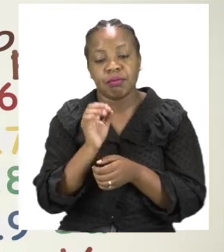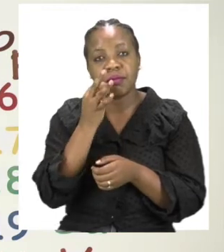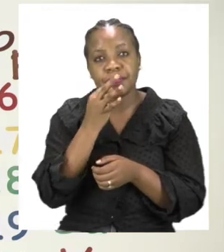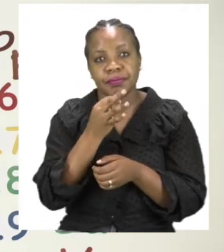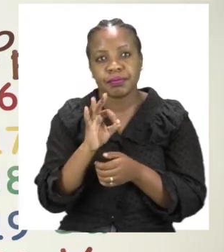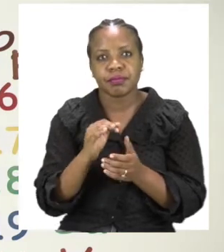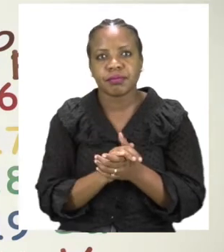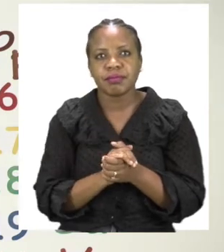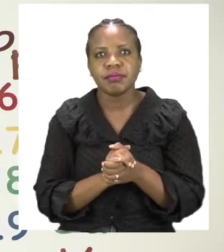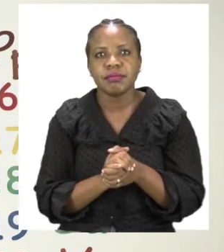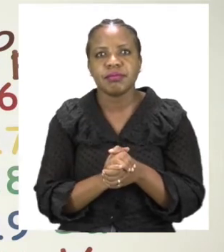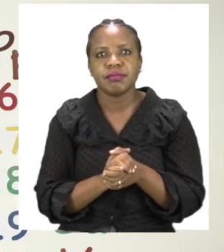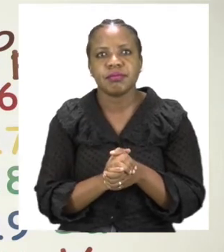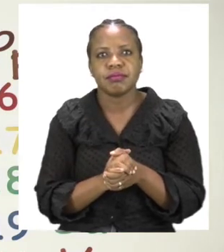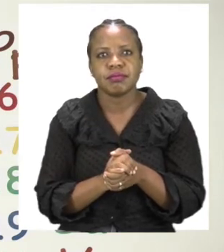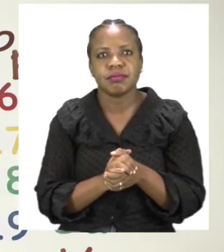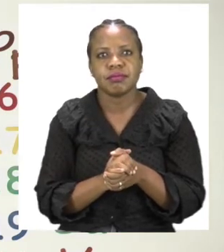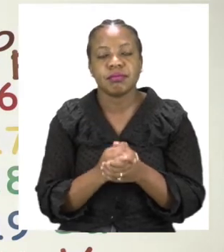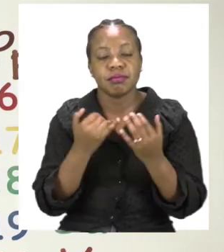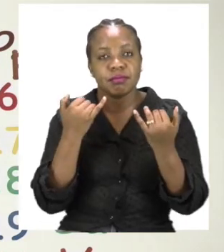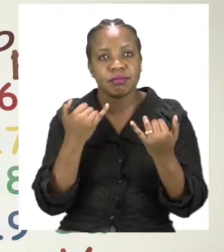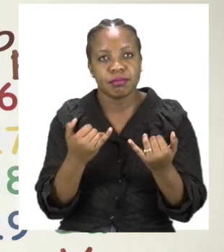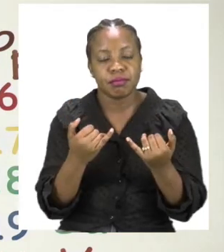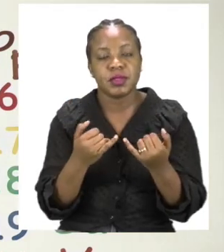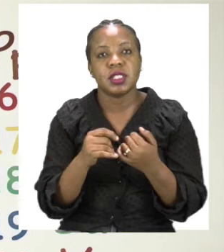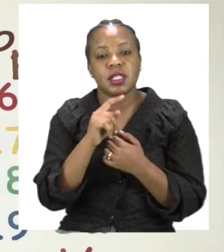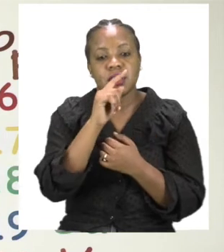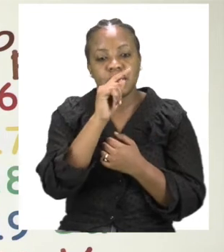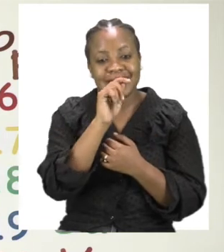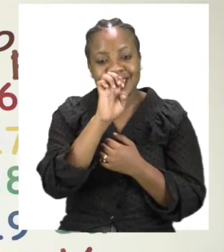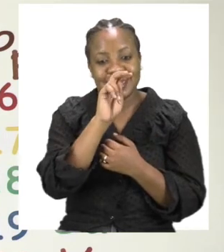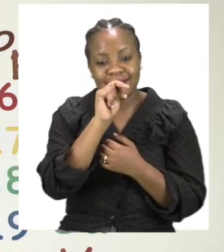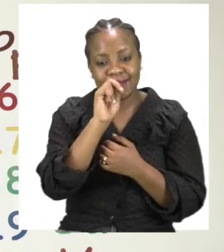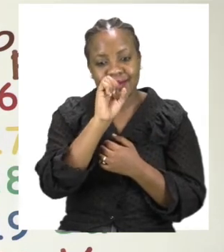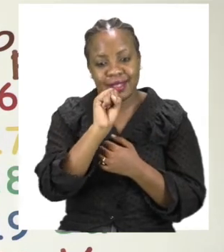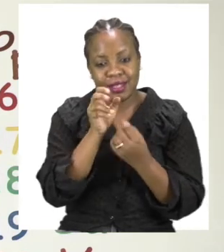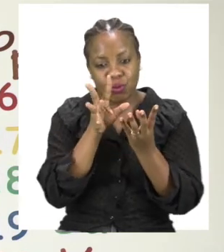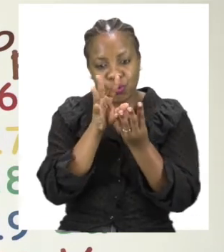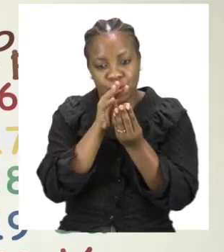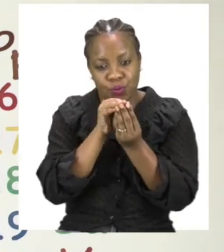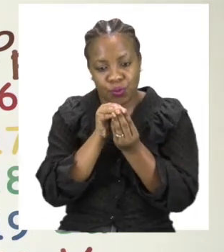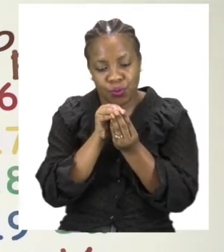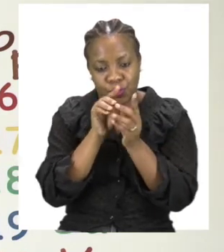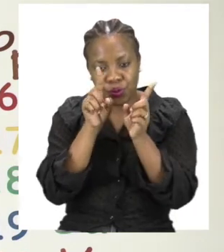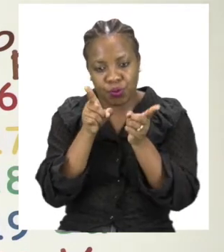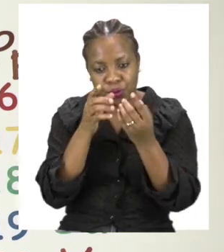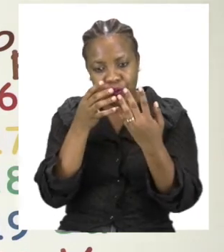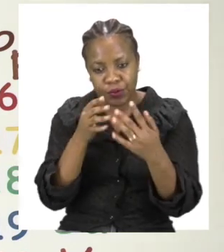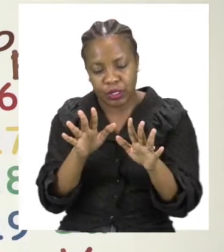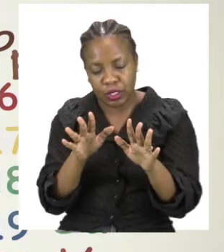Now we have managed to add our tens by themselves, our units by themselves. So